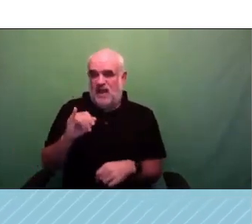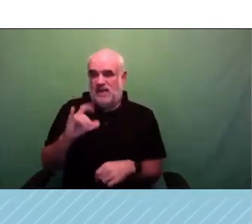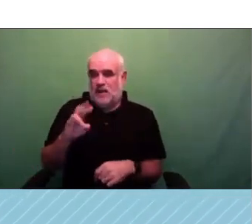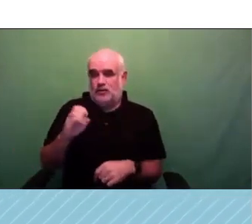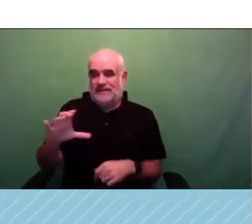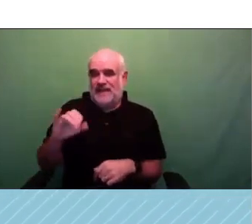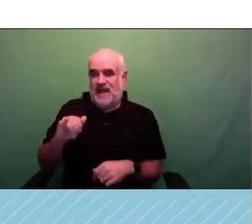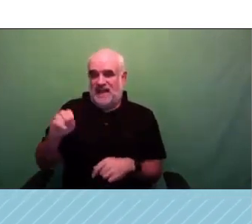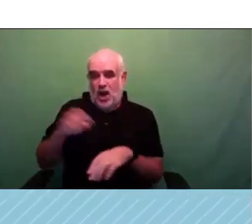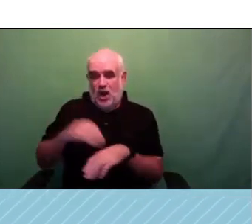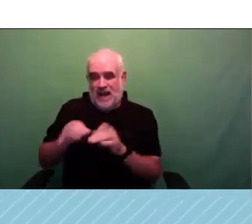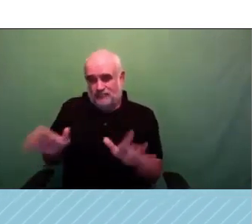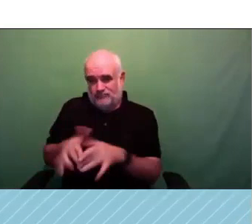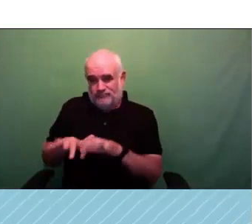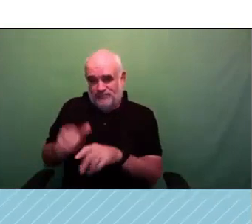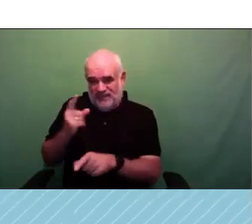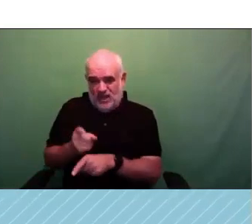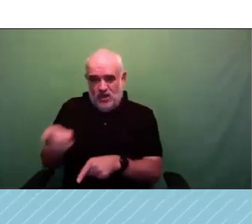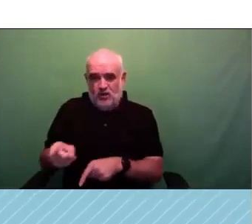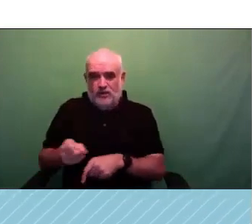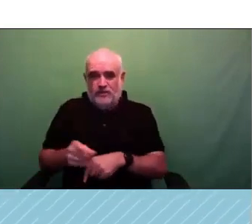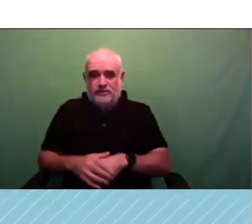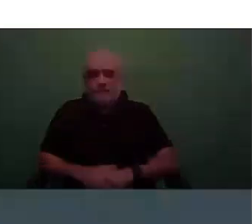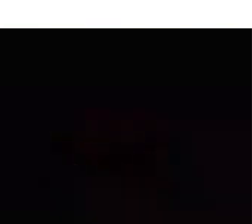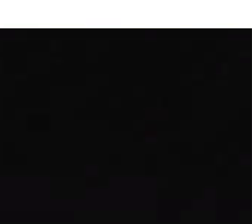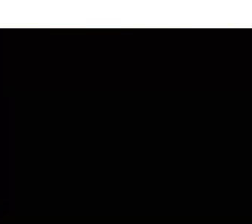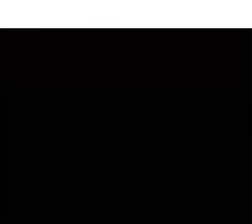at ihrec.ie.